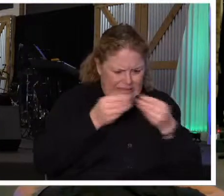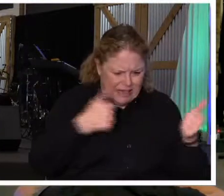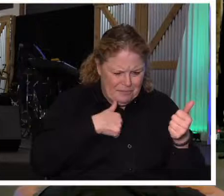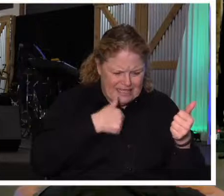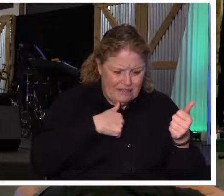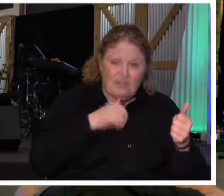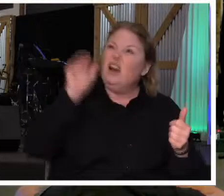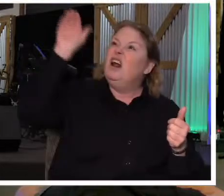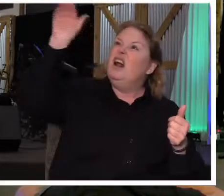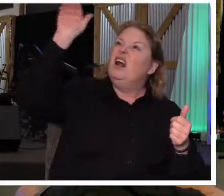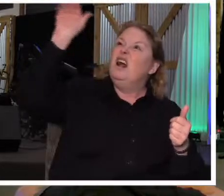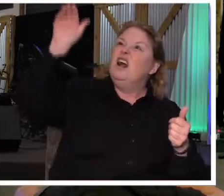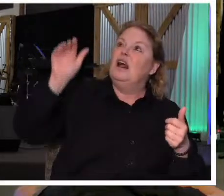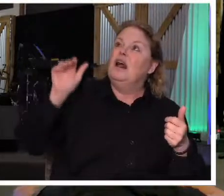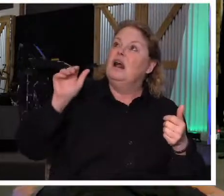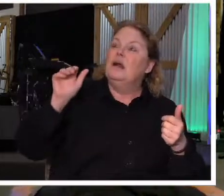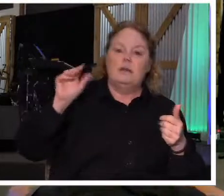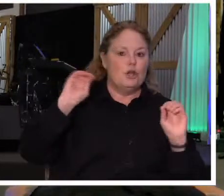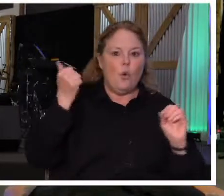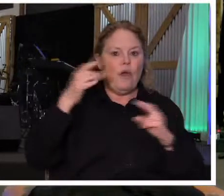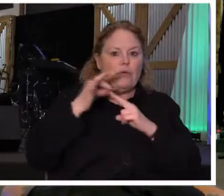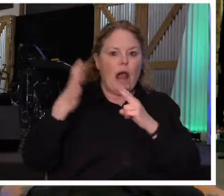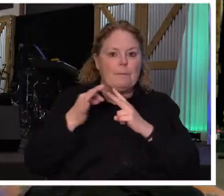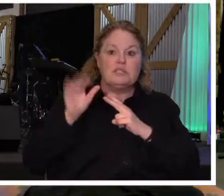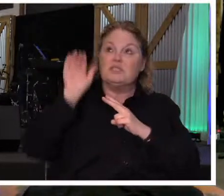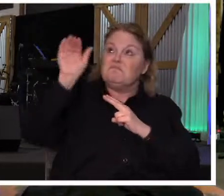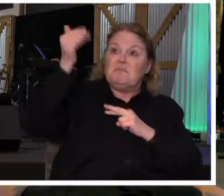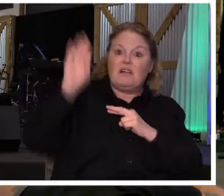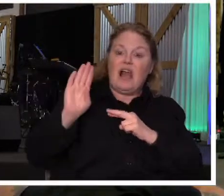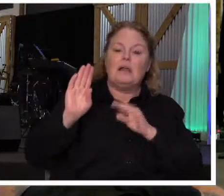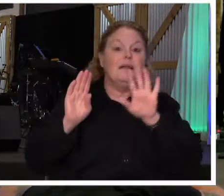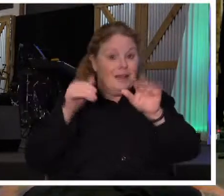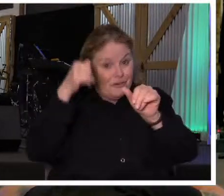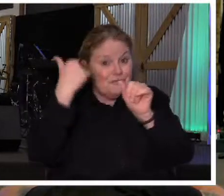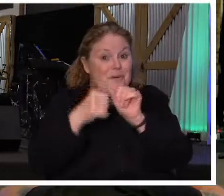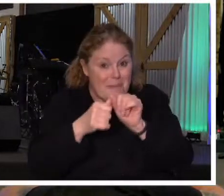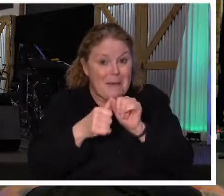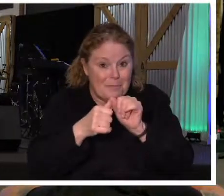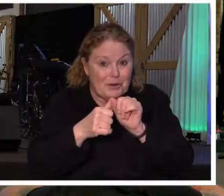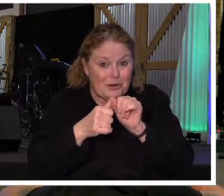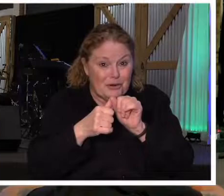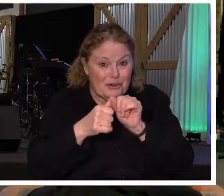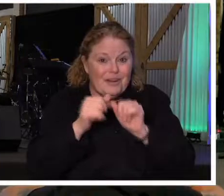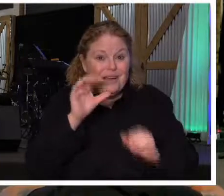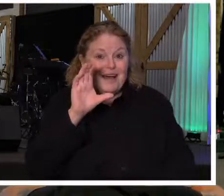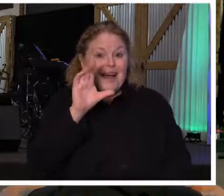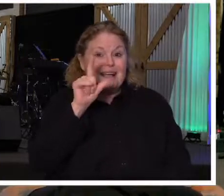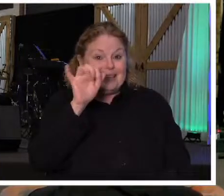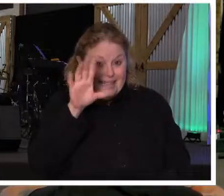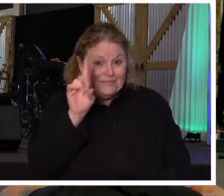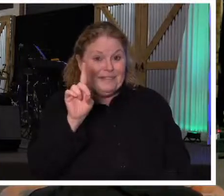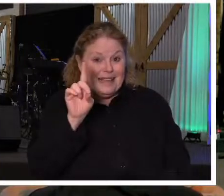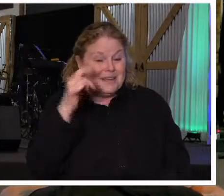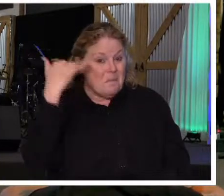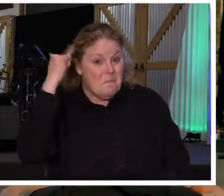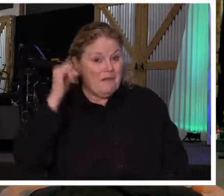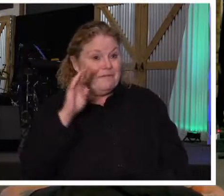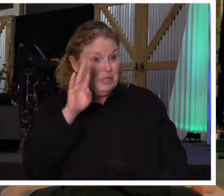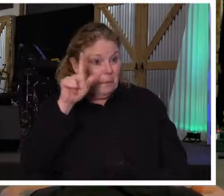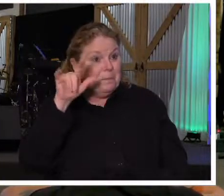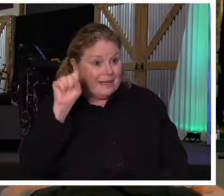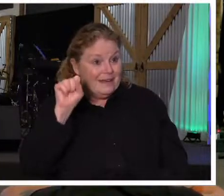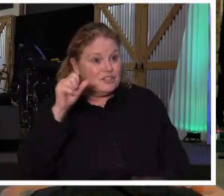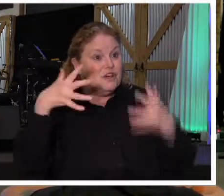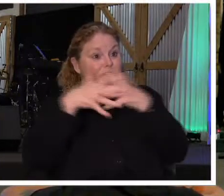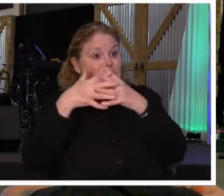We saw that on a football field in Buffalo or in Cleveland. When suddenly the whole world